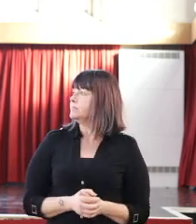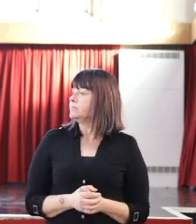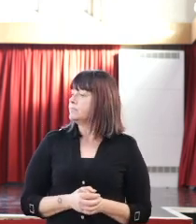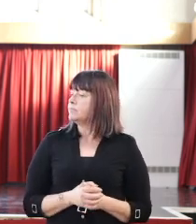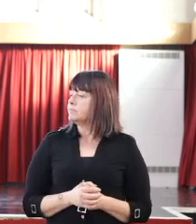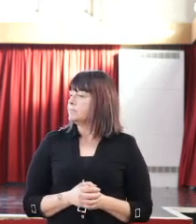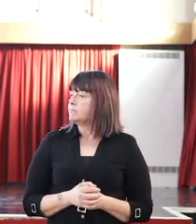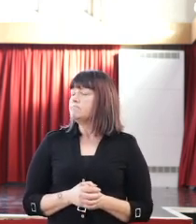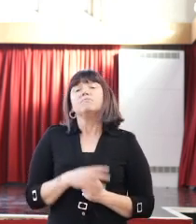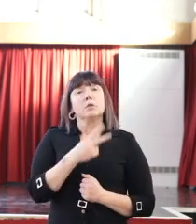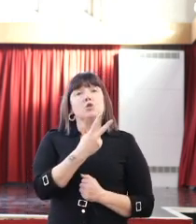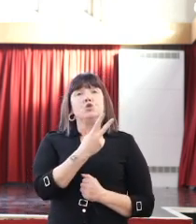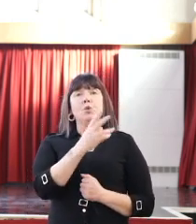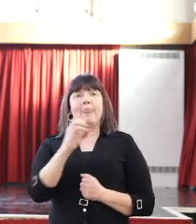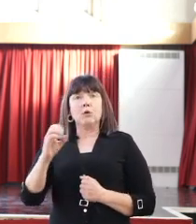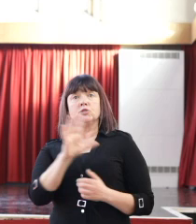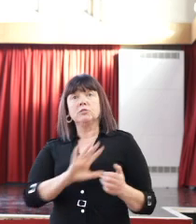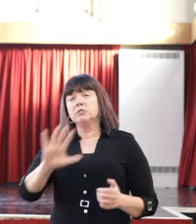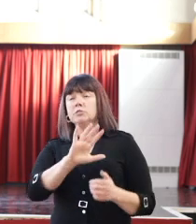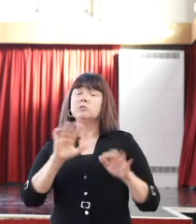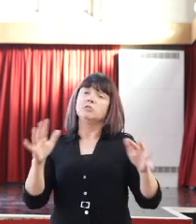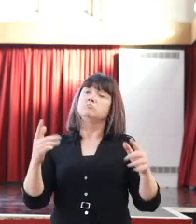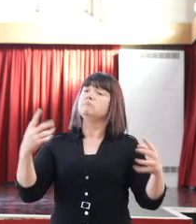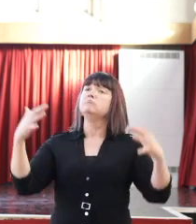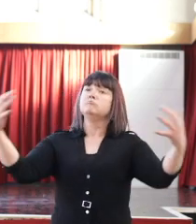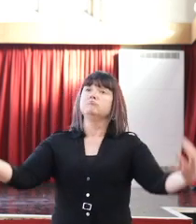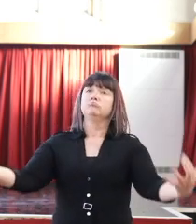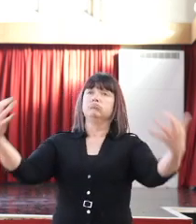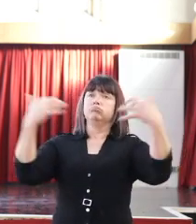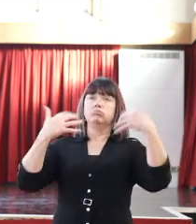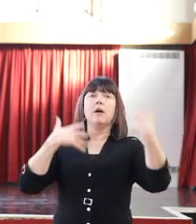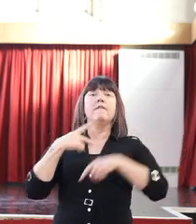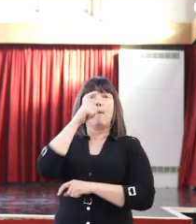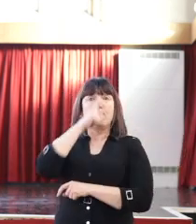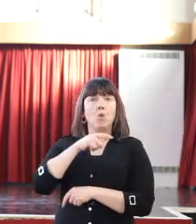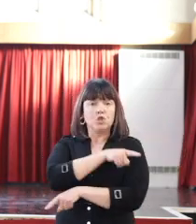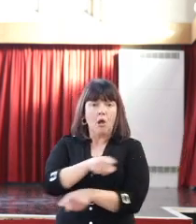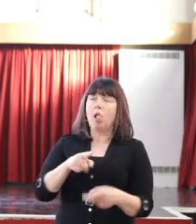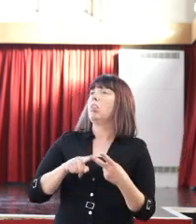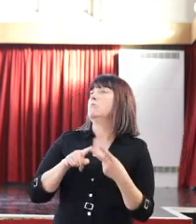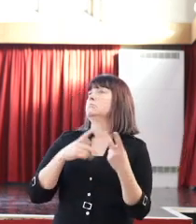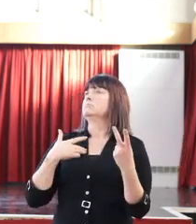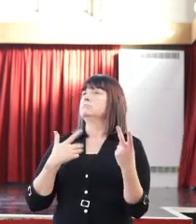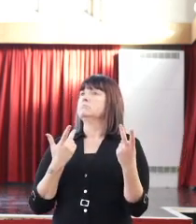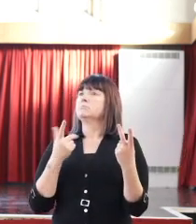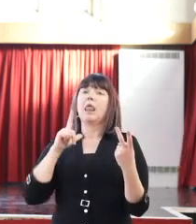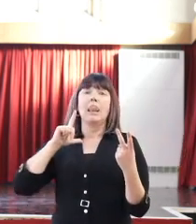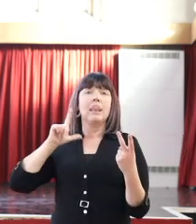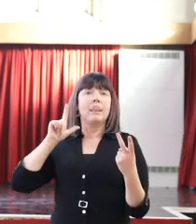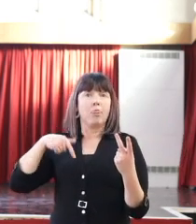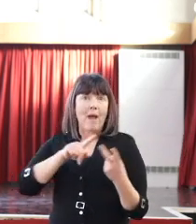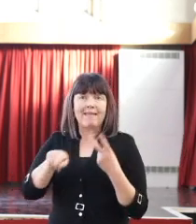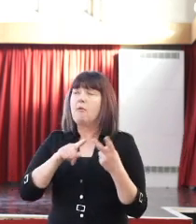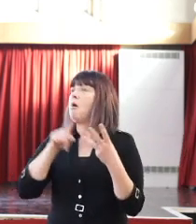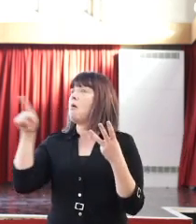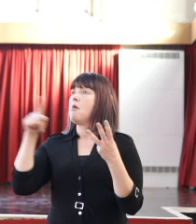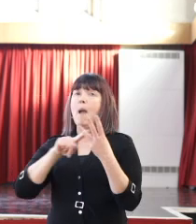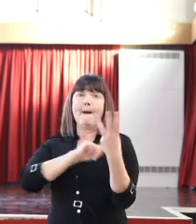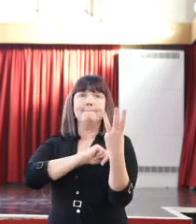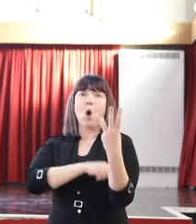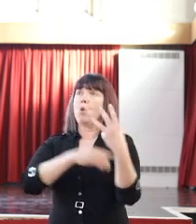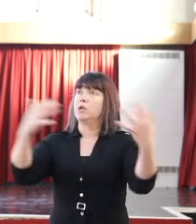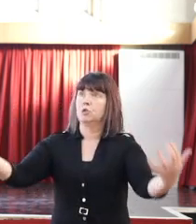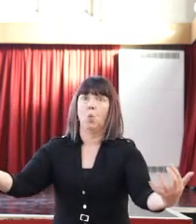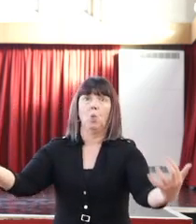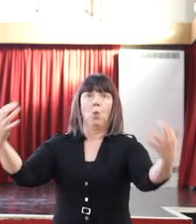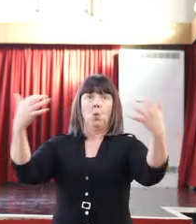While in the 2000s, many migrated to Great Yarmouth from Portugal, Lithuania, and Poland, as well as many other places, to work. This freedom